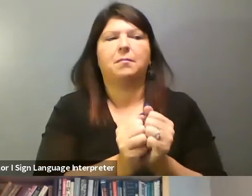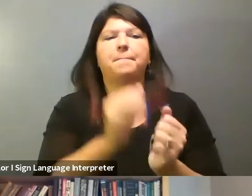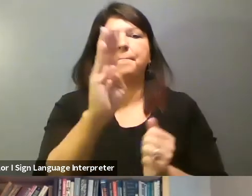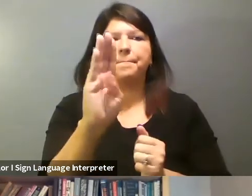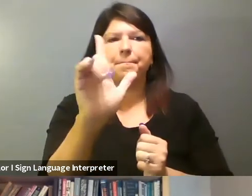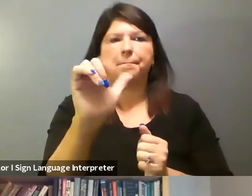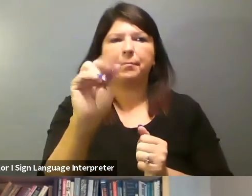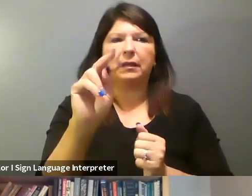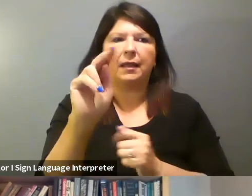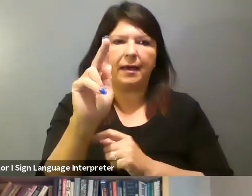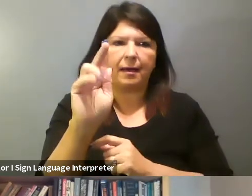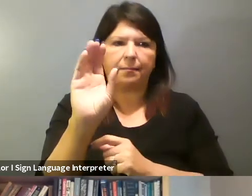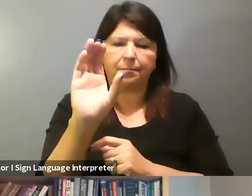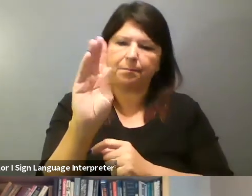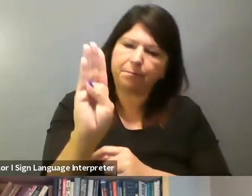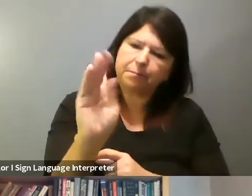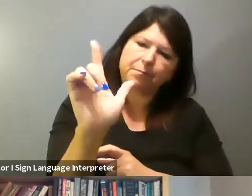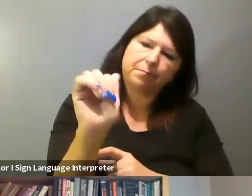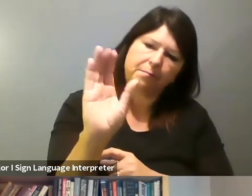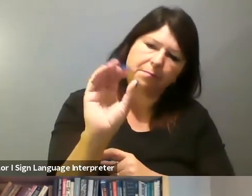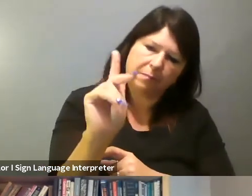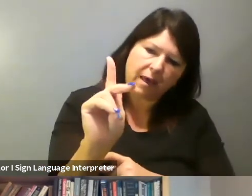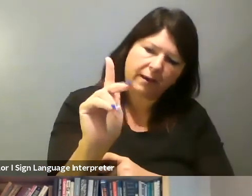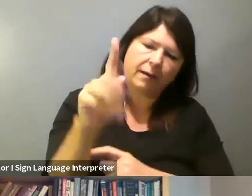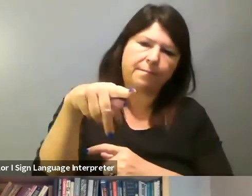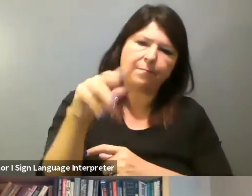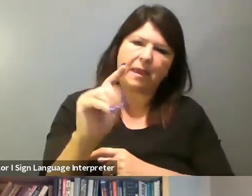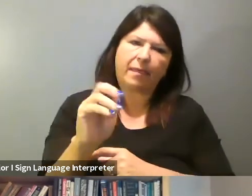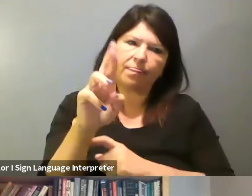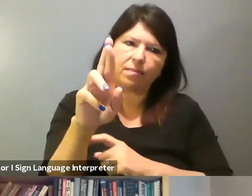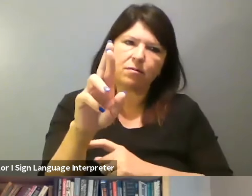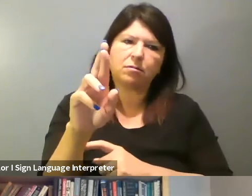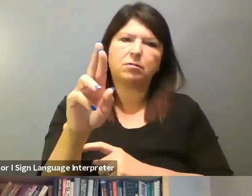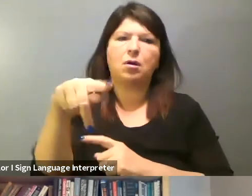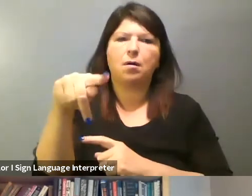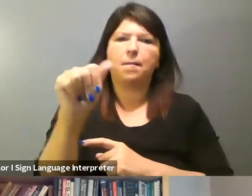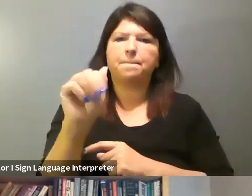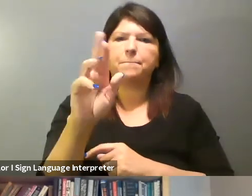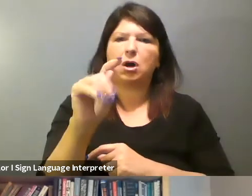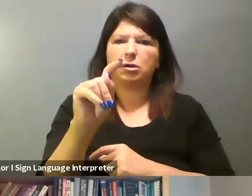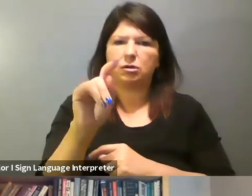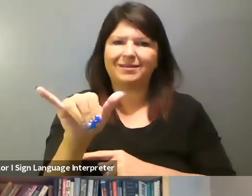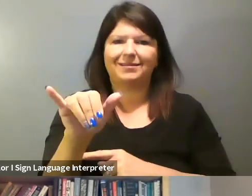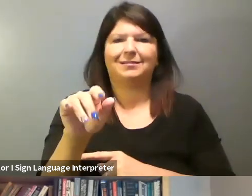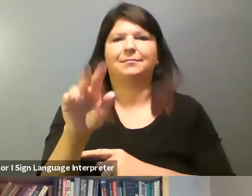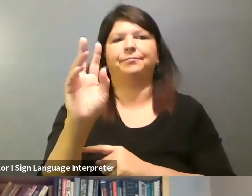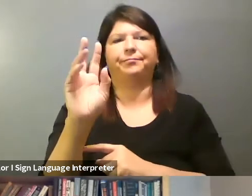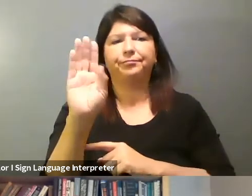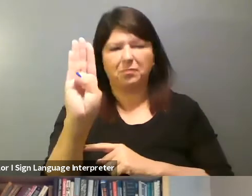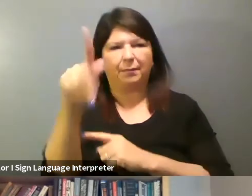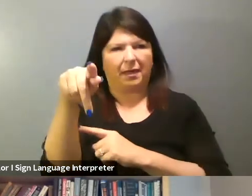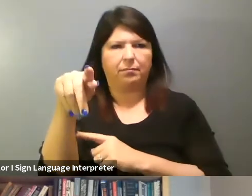Party? Black Panther Party has many connotations to various people,